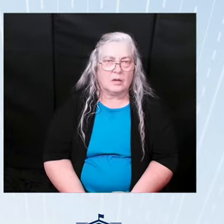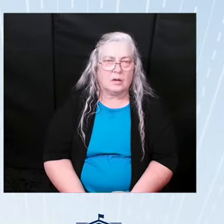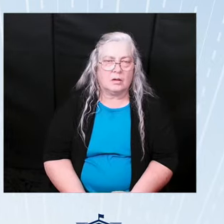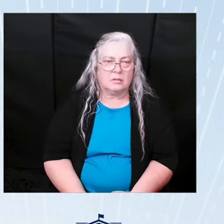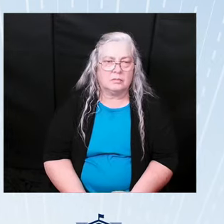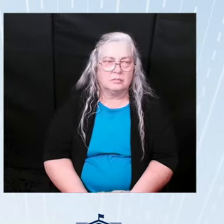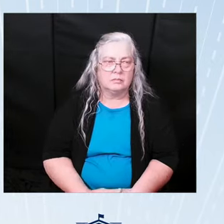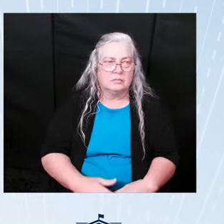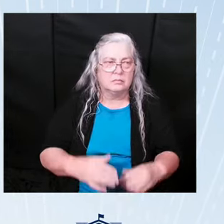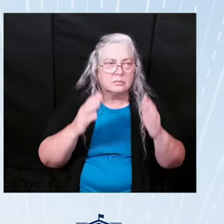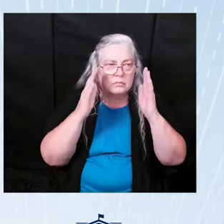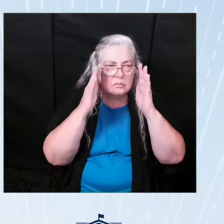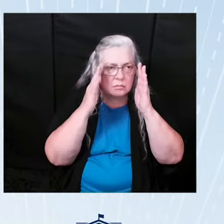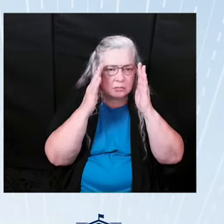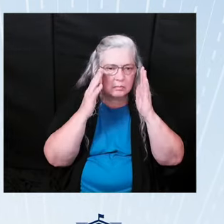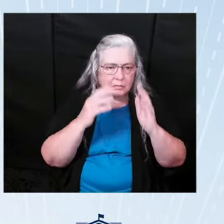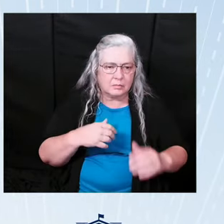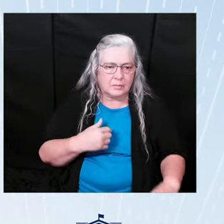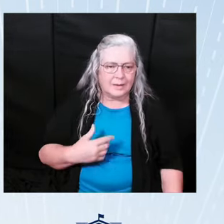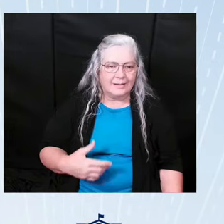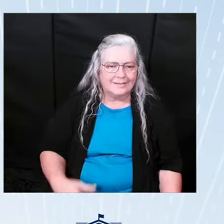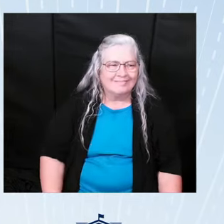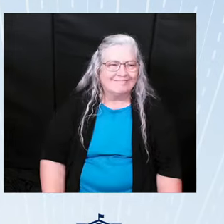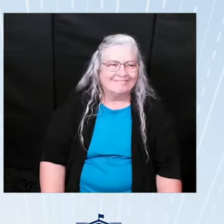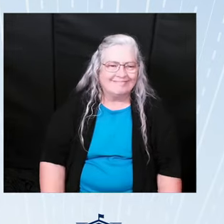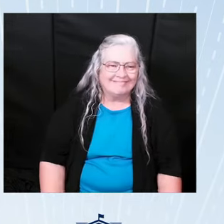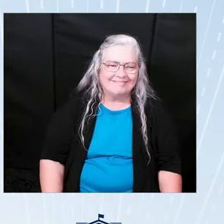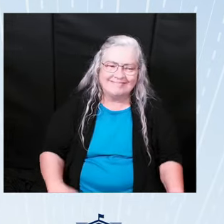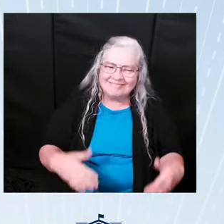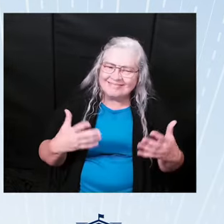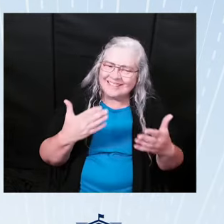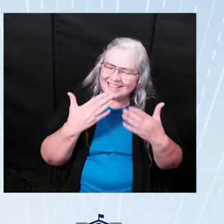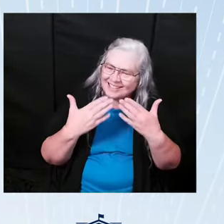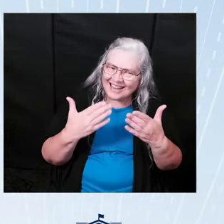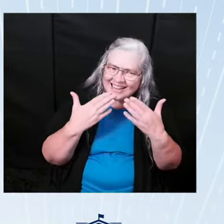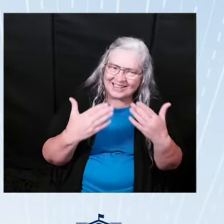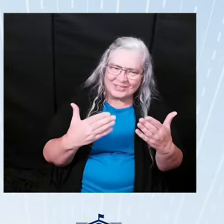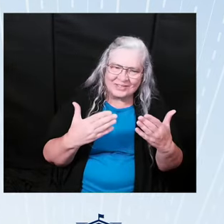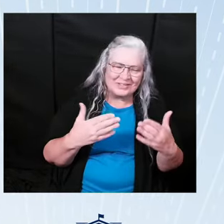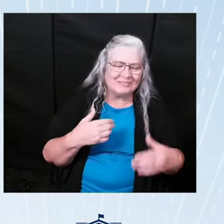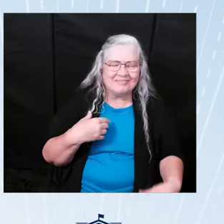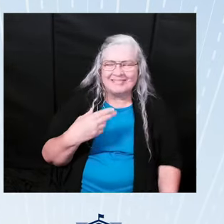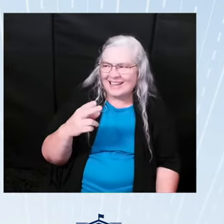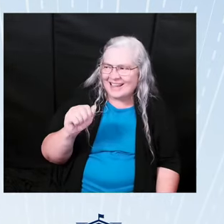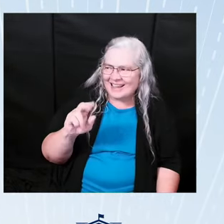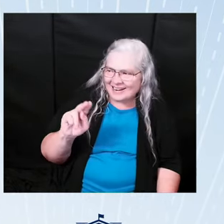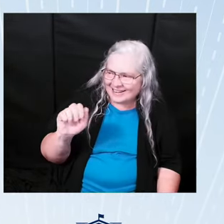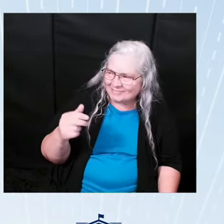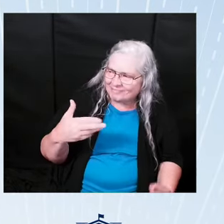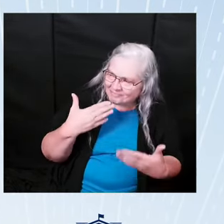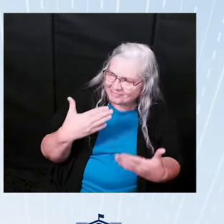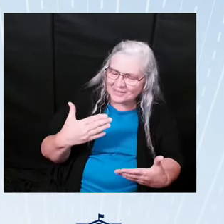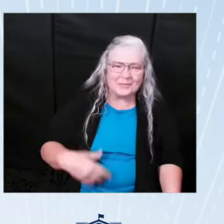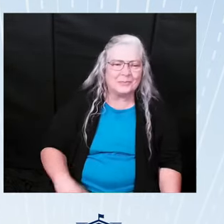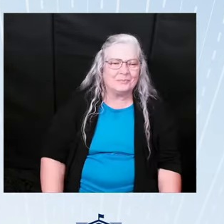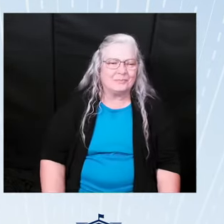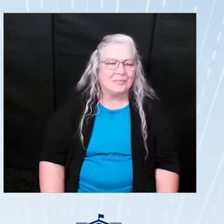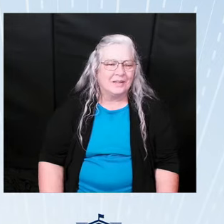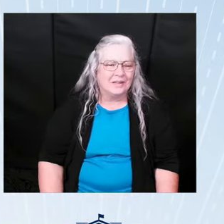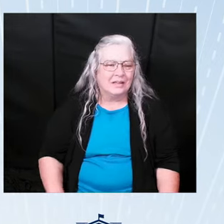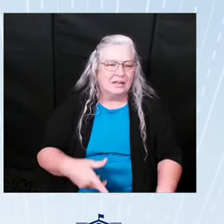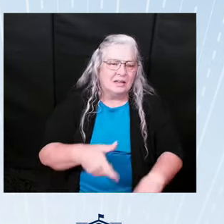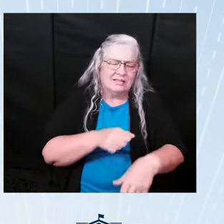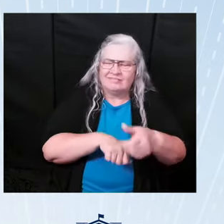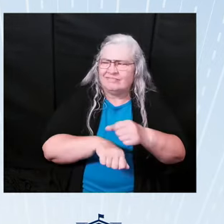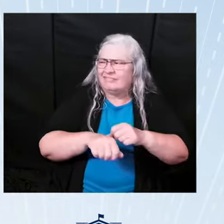All right. Thank you, Hannah, for that introduction and for all that you've done to help bring this incredible group together.